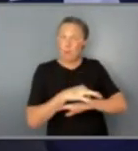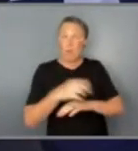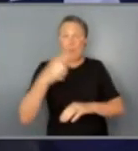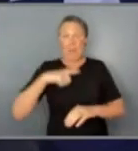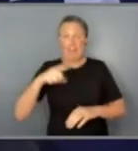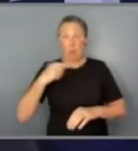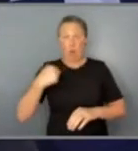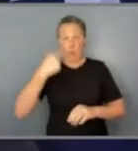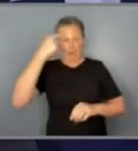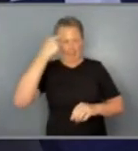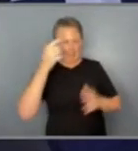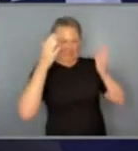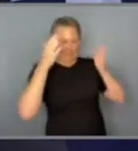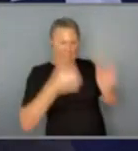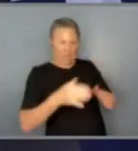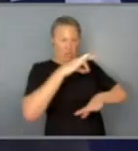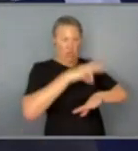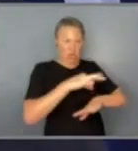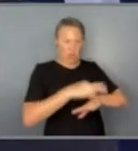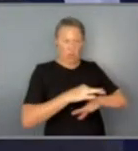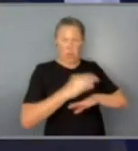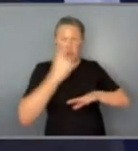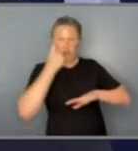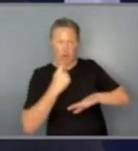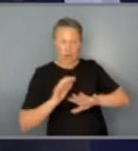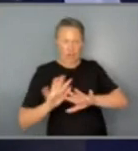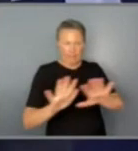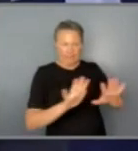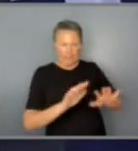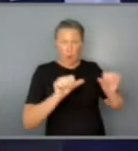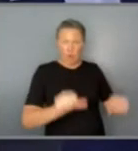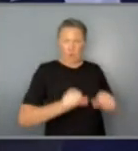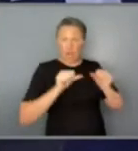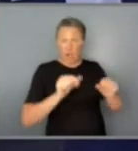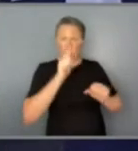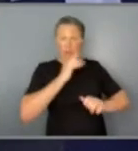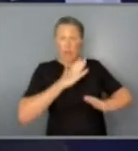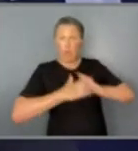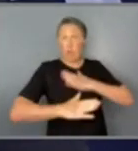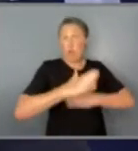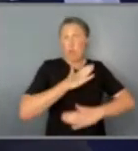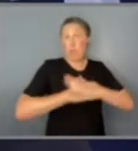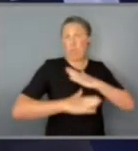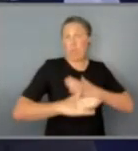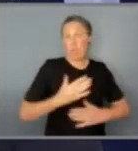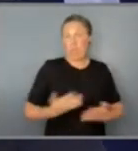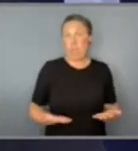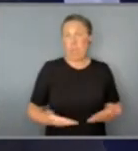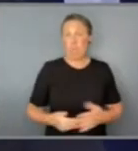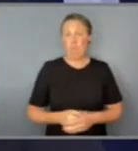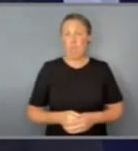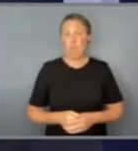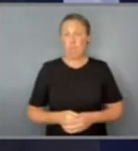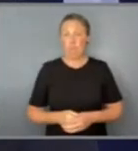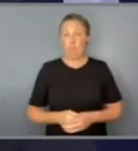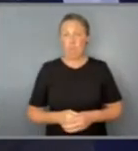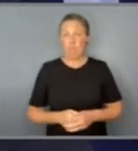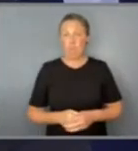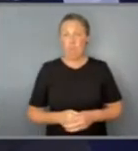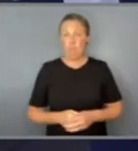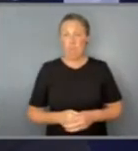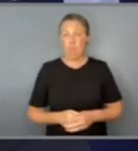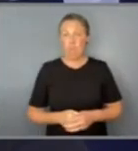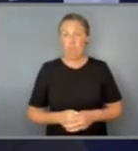to the protection of our health system to deal with the demands of the new strain of the virus. I also note that